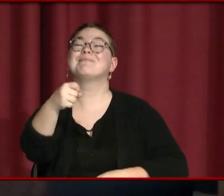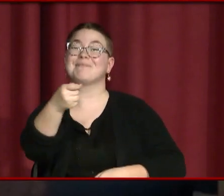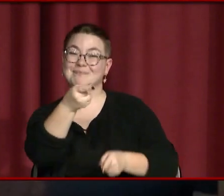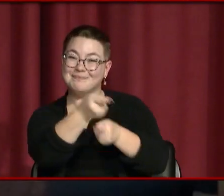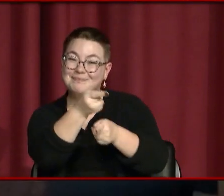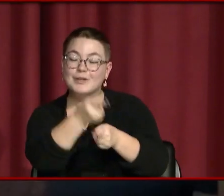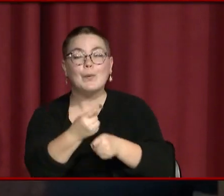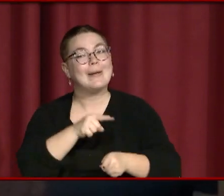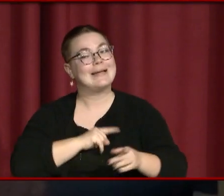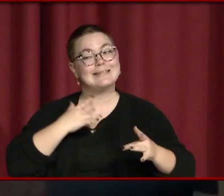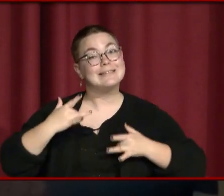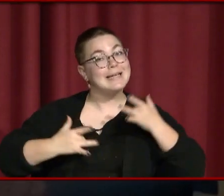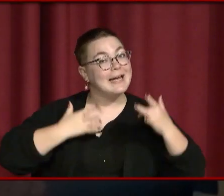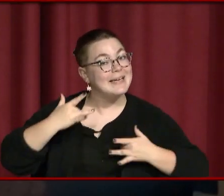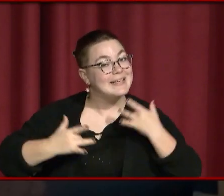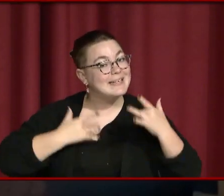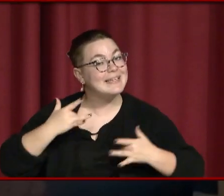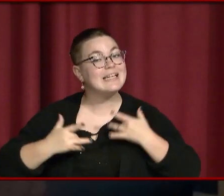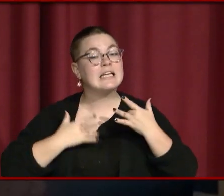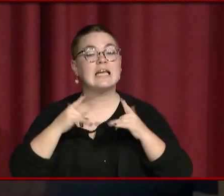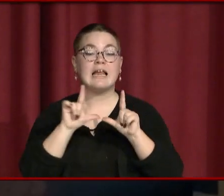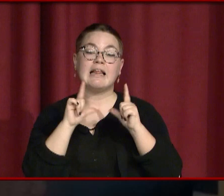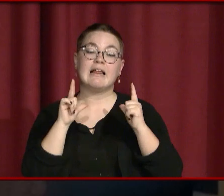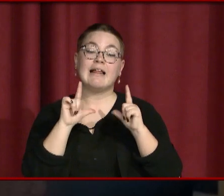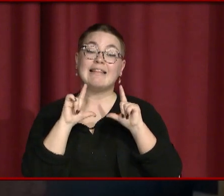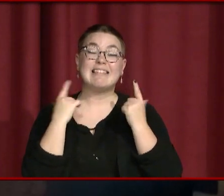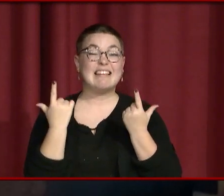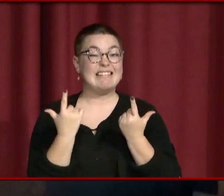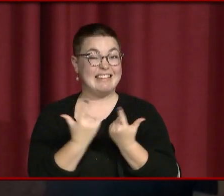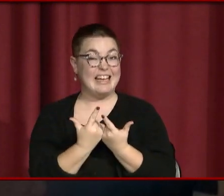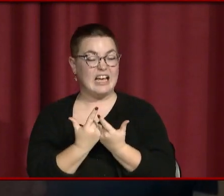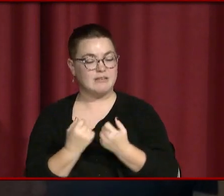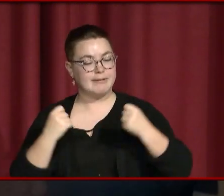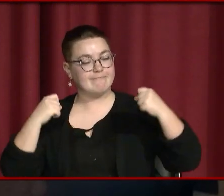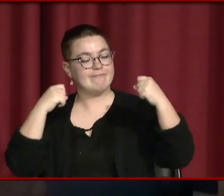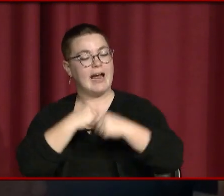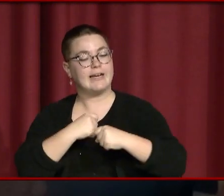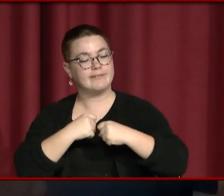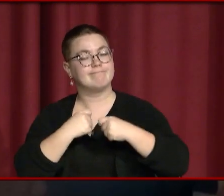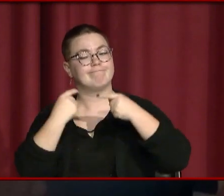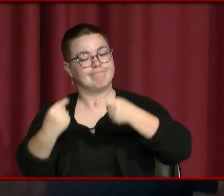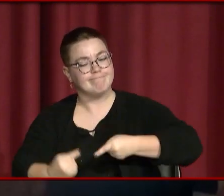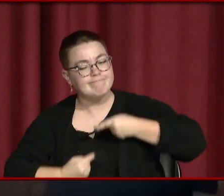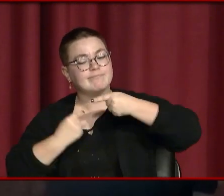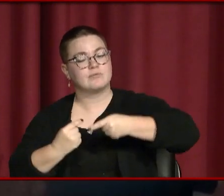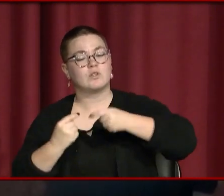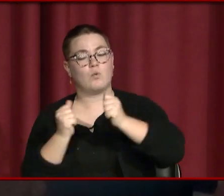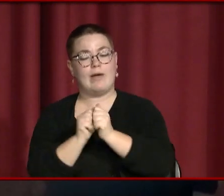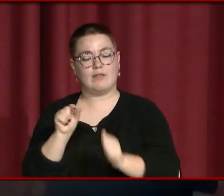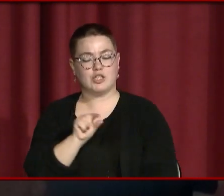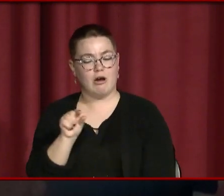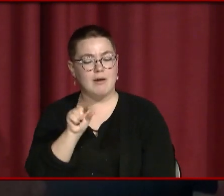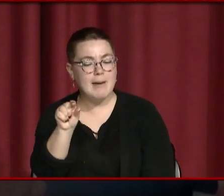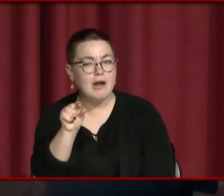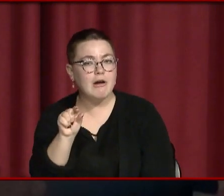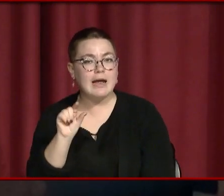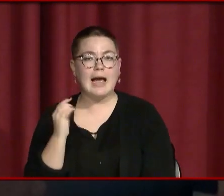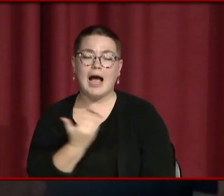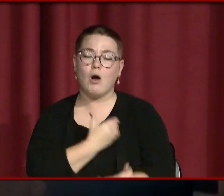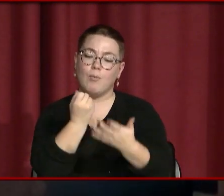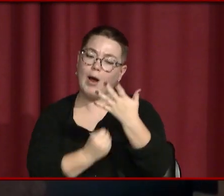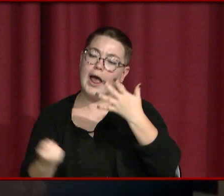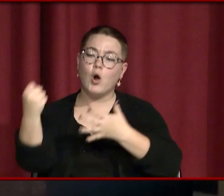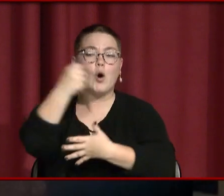the league, again, has been fighting gerrymandering and has been trying to get fair mapping since